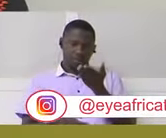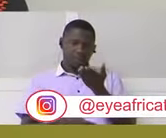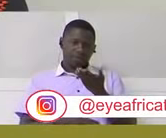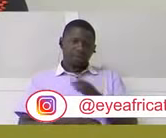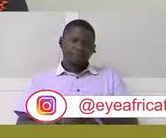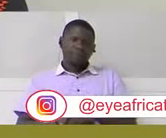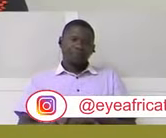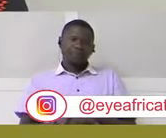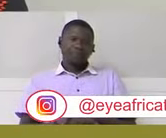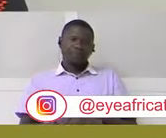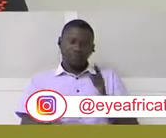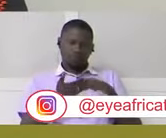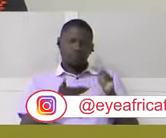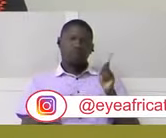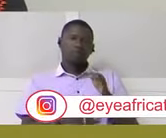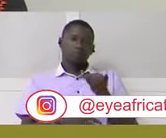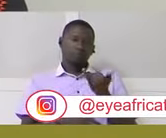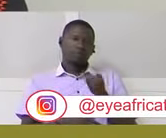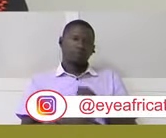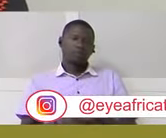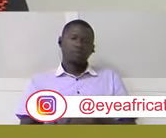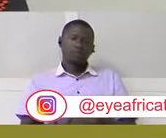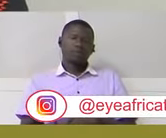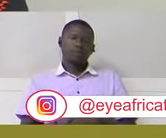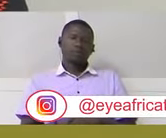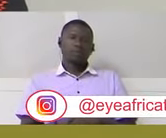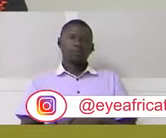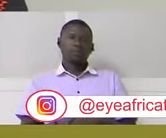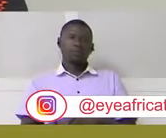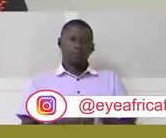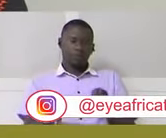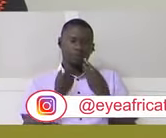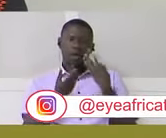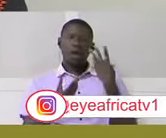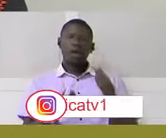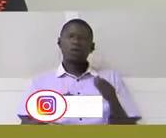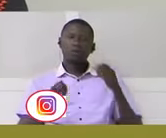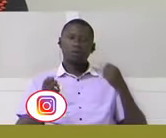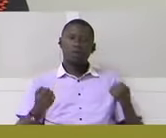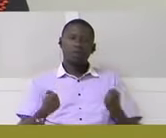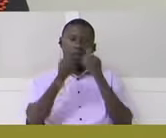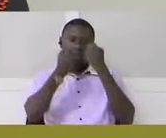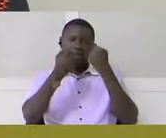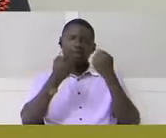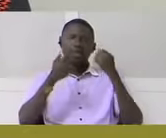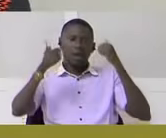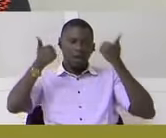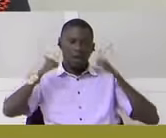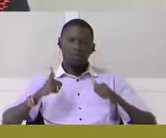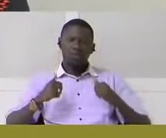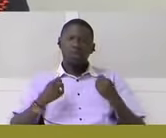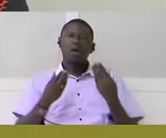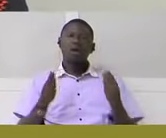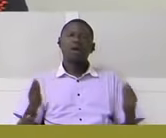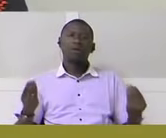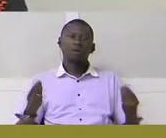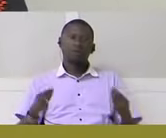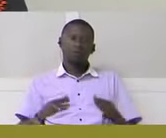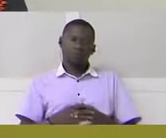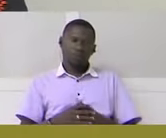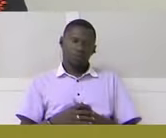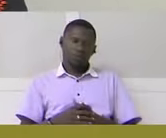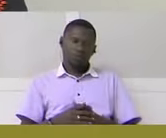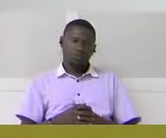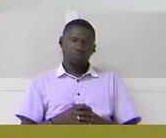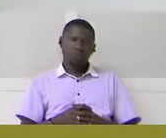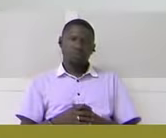tibang. That's correct. Tonyala. Tell us how the accident happened. Fonyo silang accident na to Kenya me.